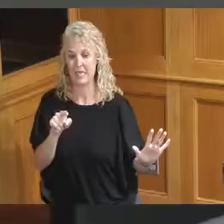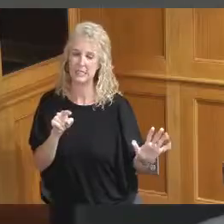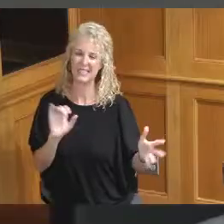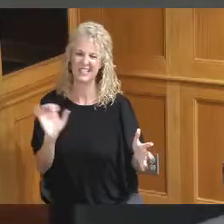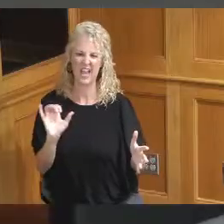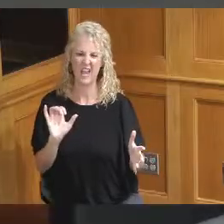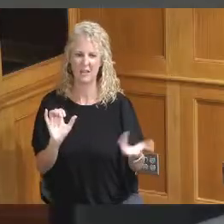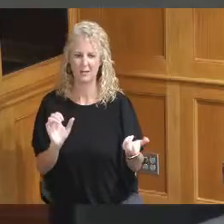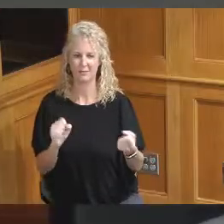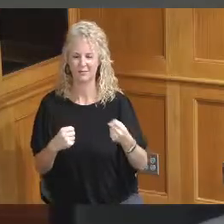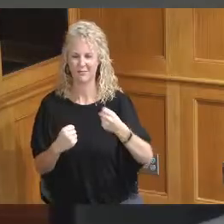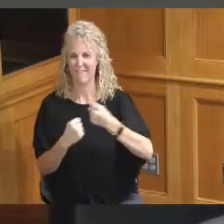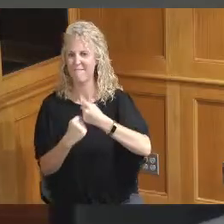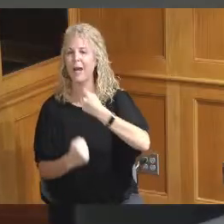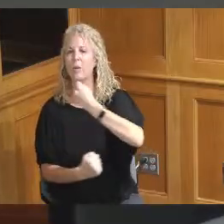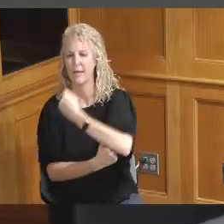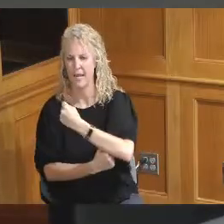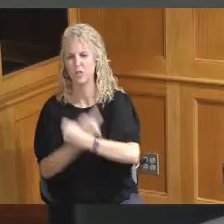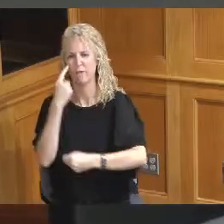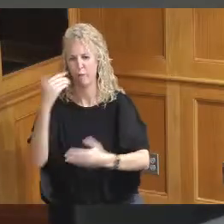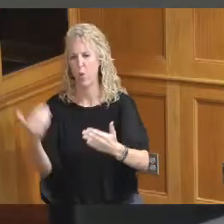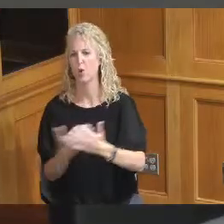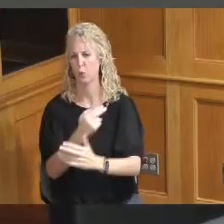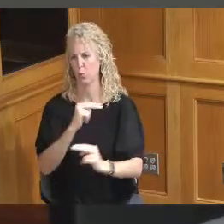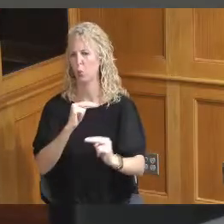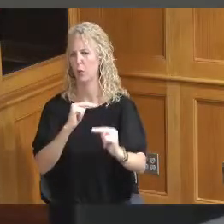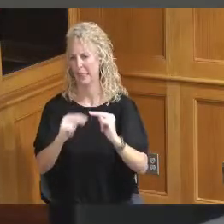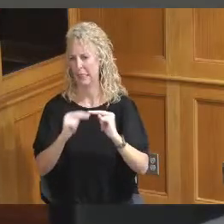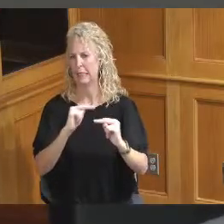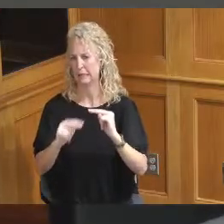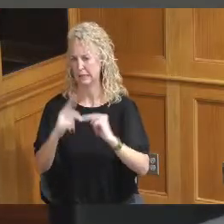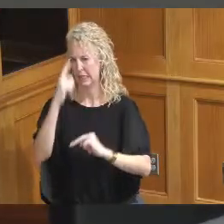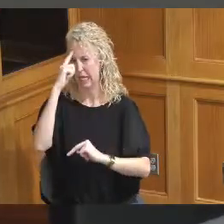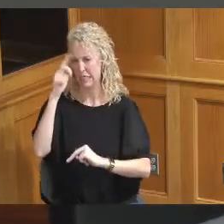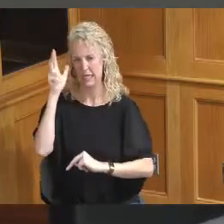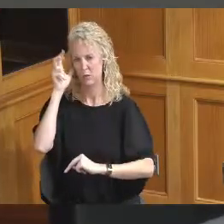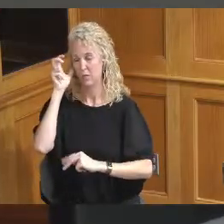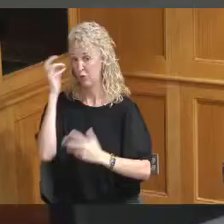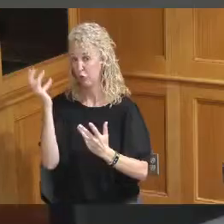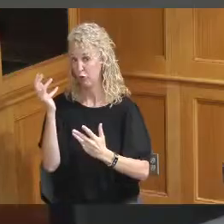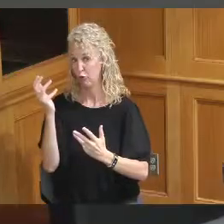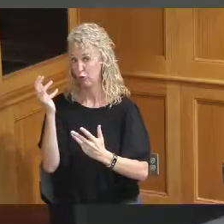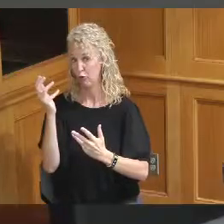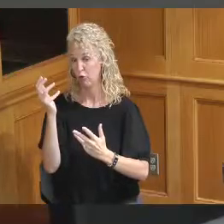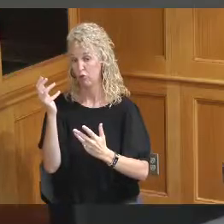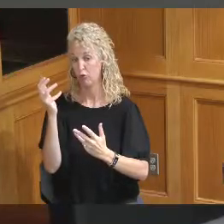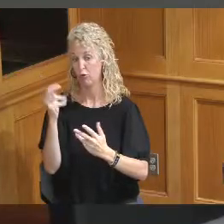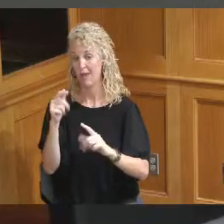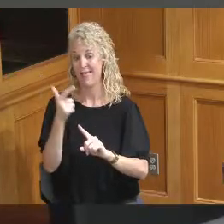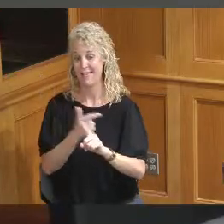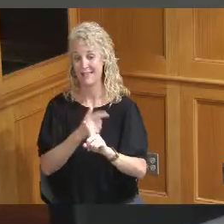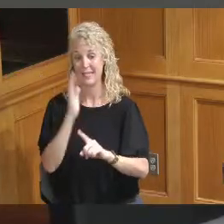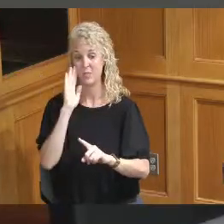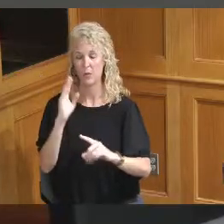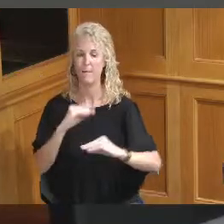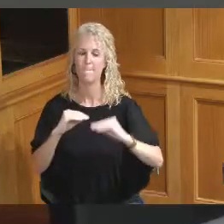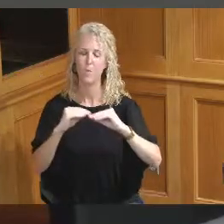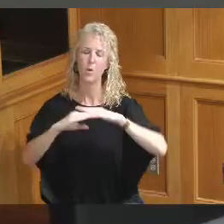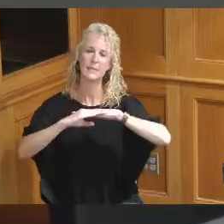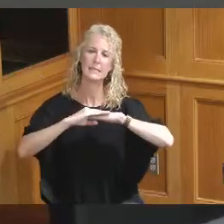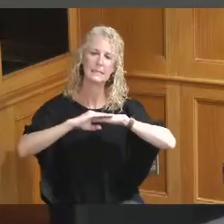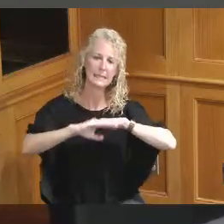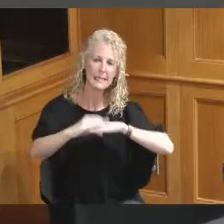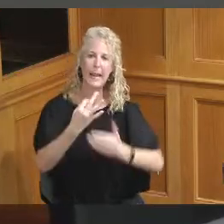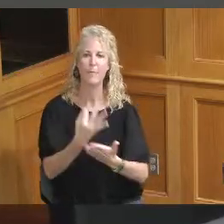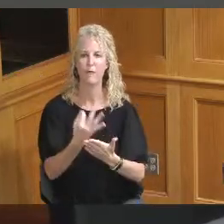pillars on which that new lease will be built. And I believe, as you'll hear, this is a lease that will provide a more stable financial